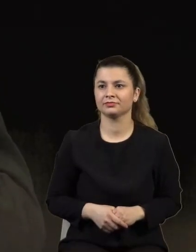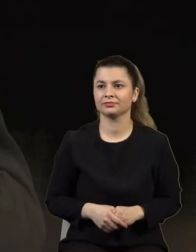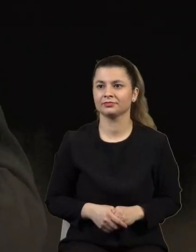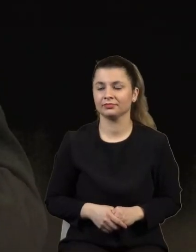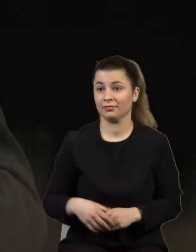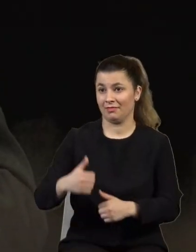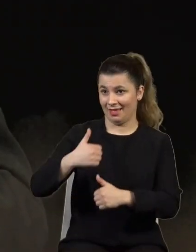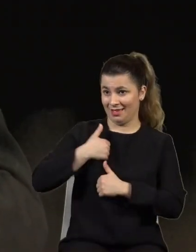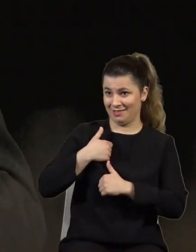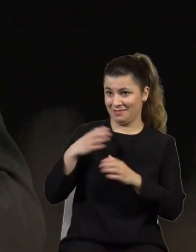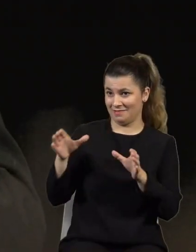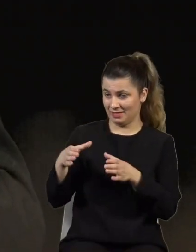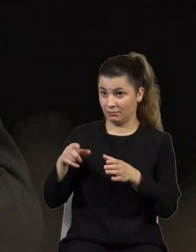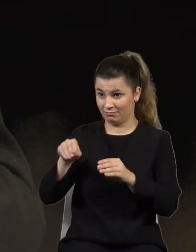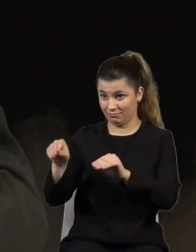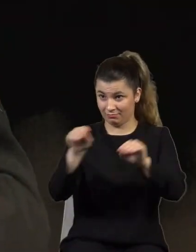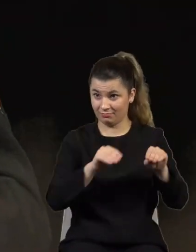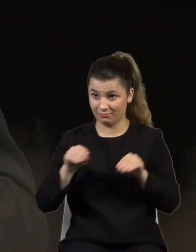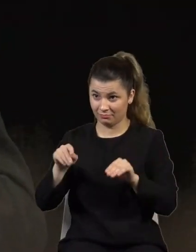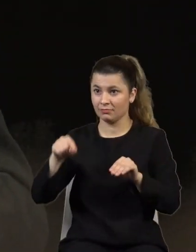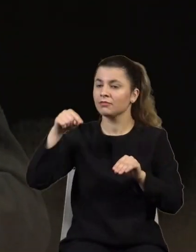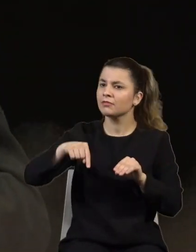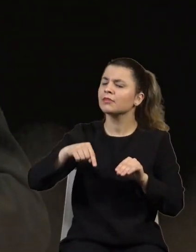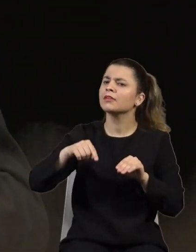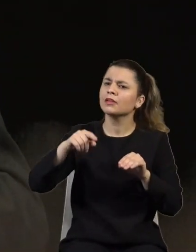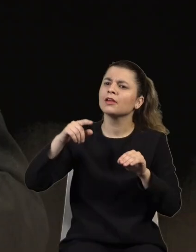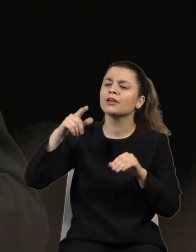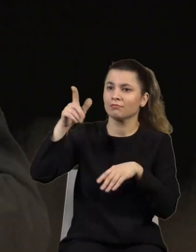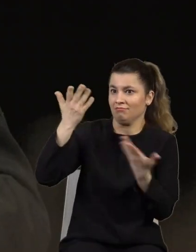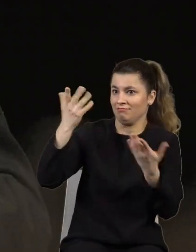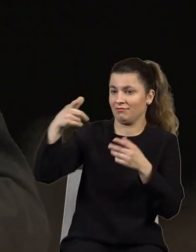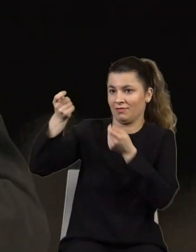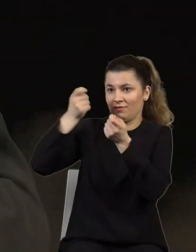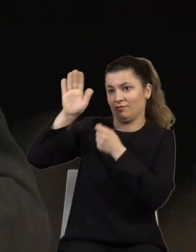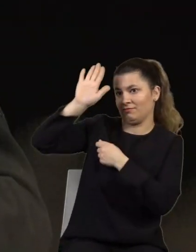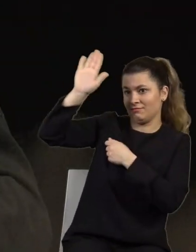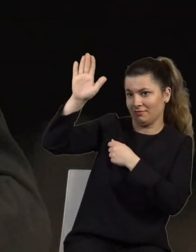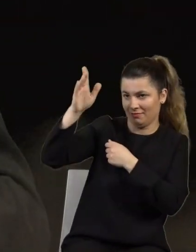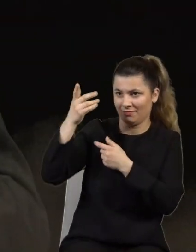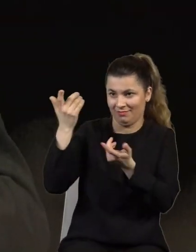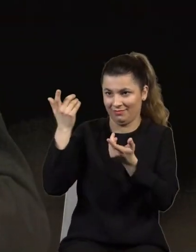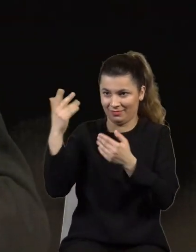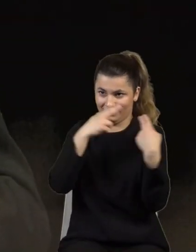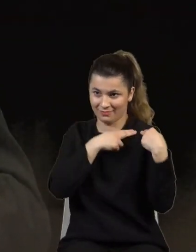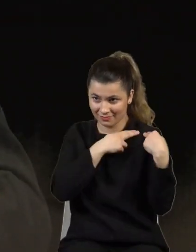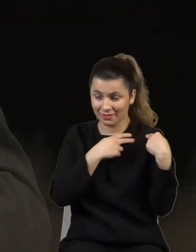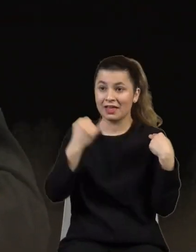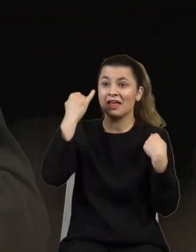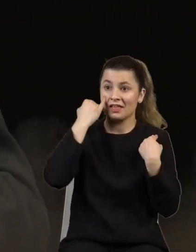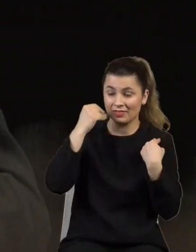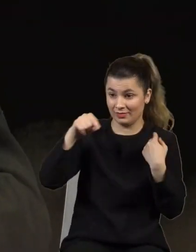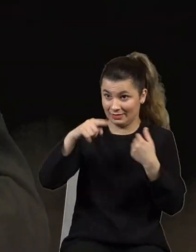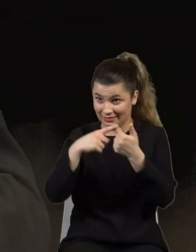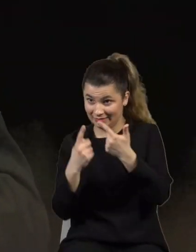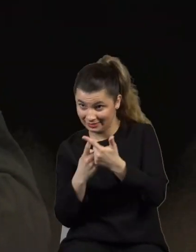responsibility. And if you add resilience to this equation, it becomes a whole of society responsibility. So we